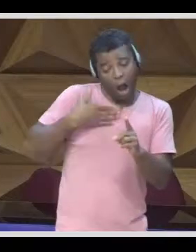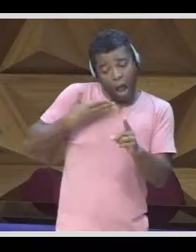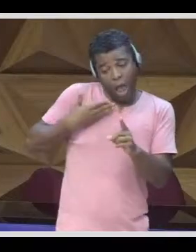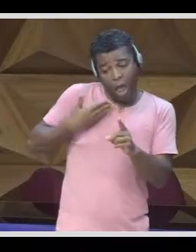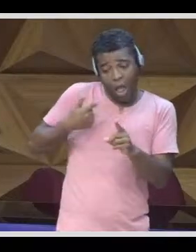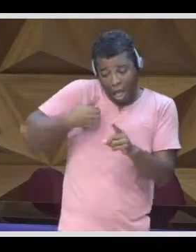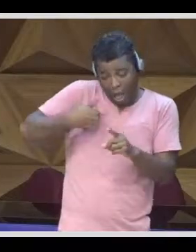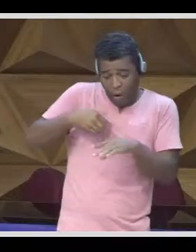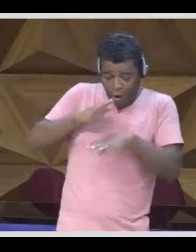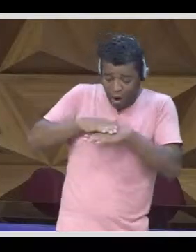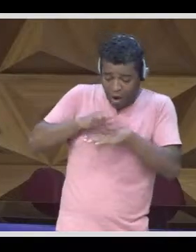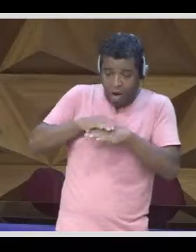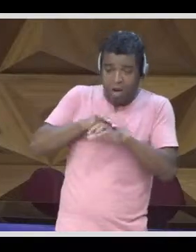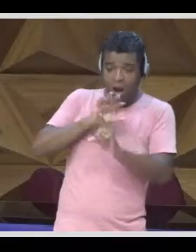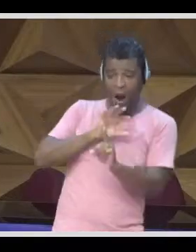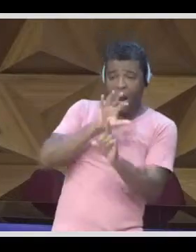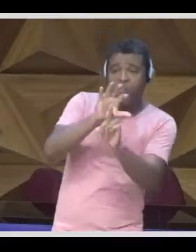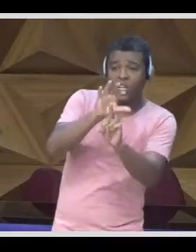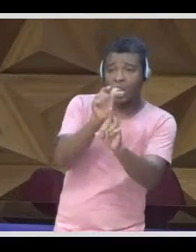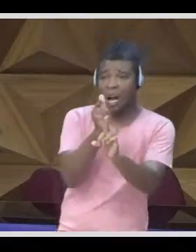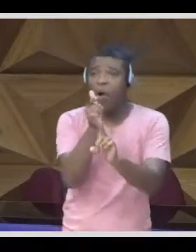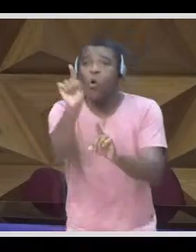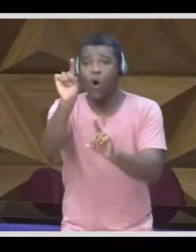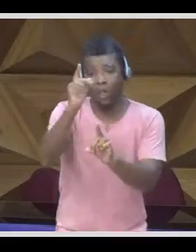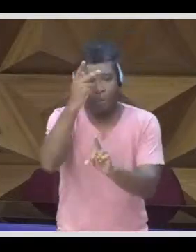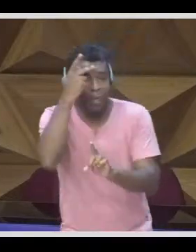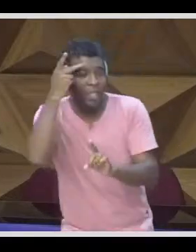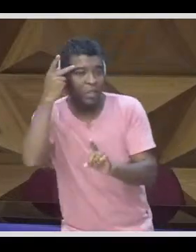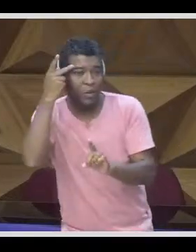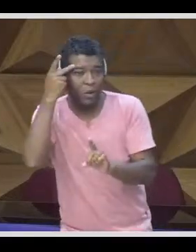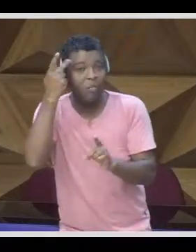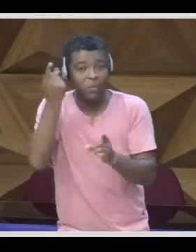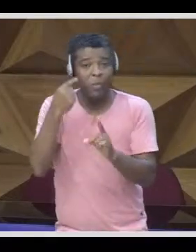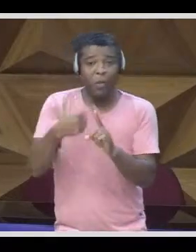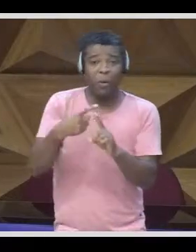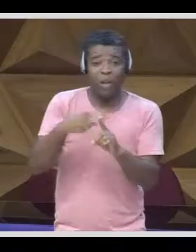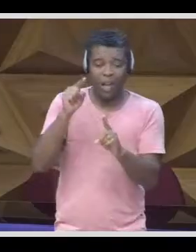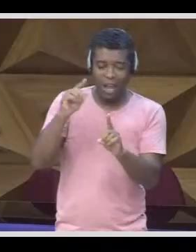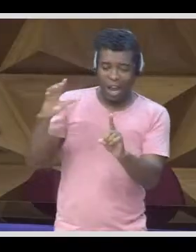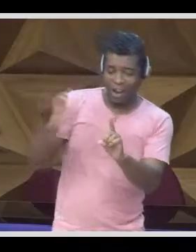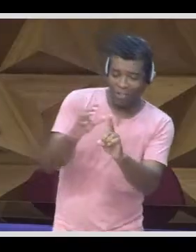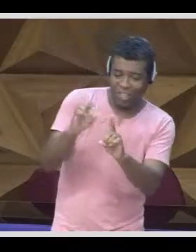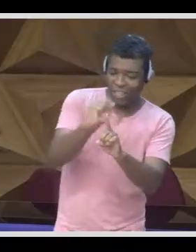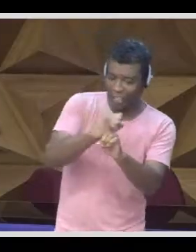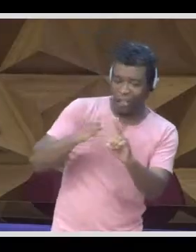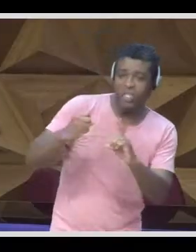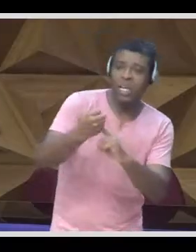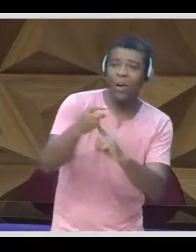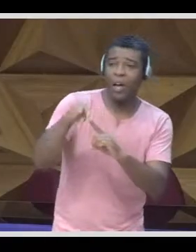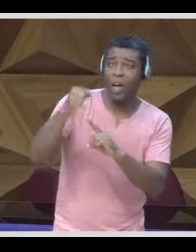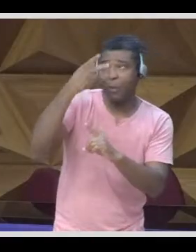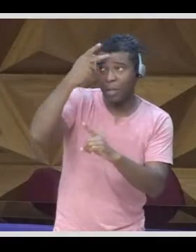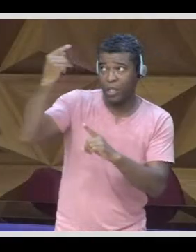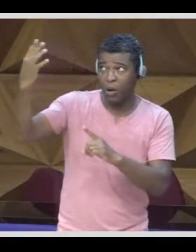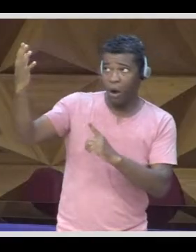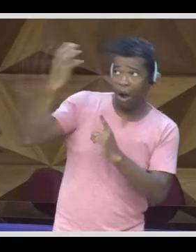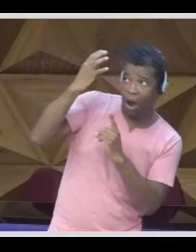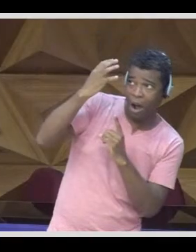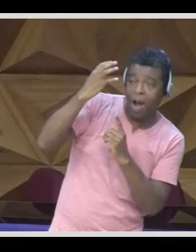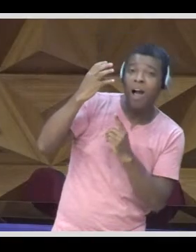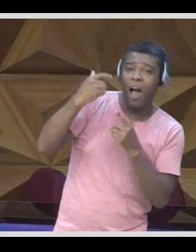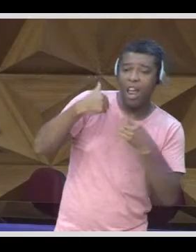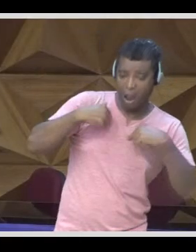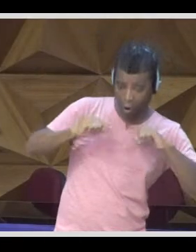are influenced by someone, and this triggers your curiosity to do something. And in the case here, to share content,